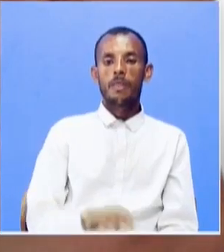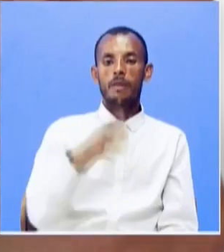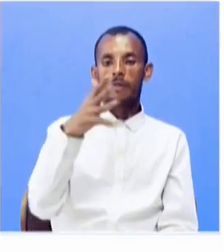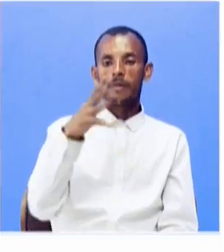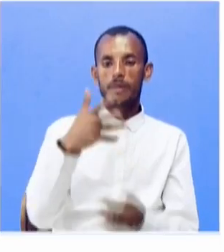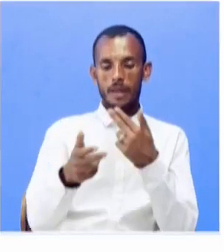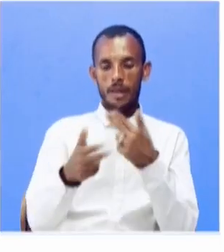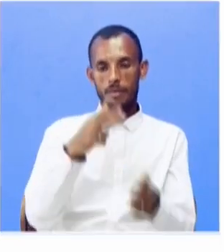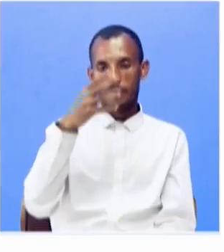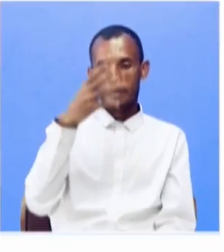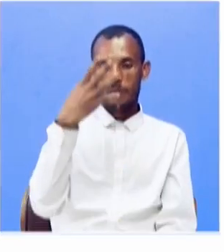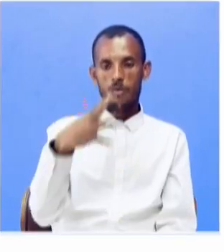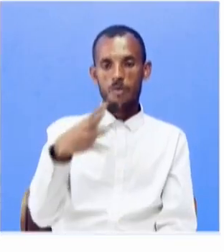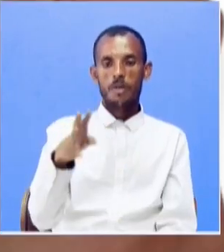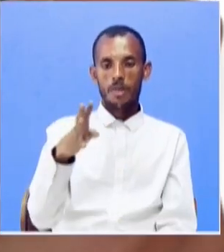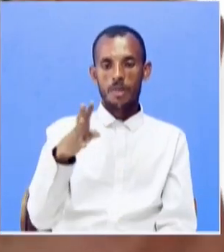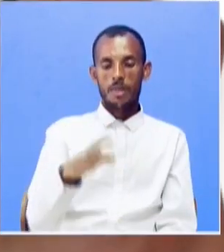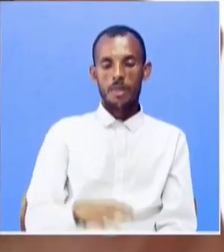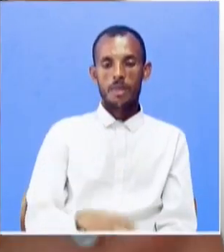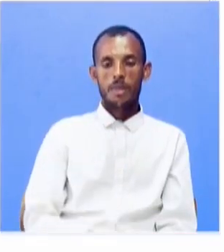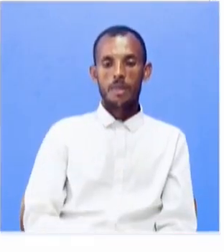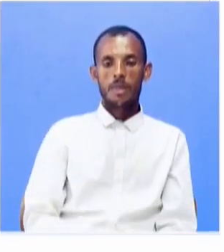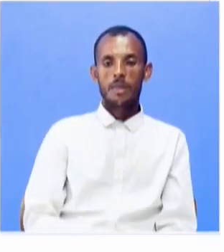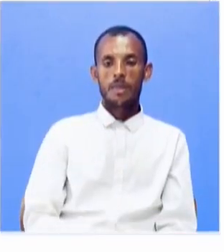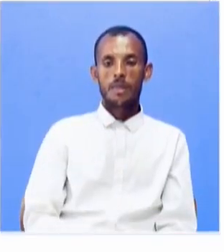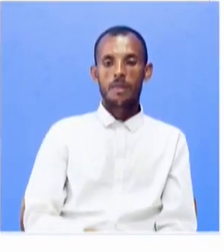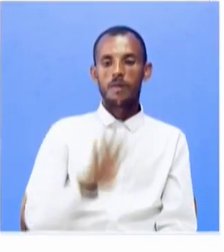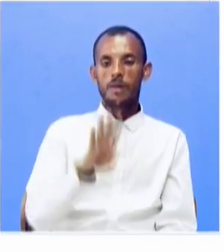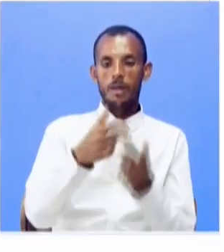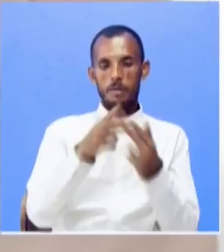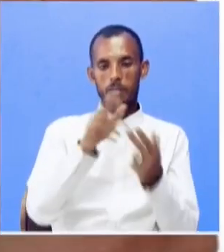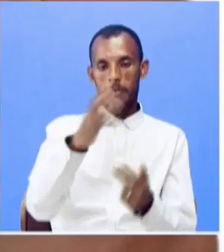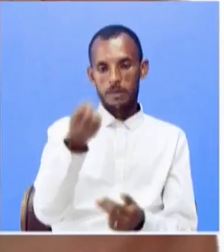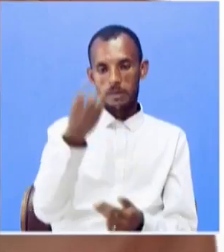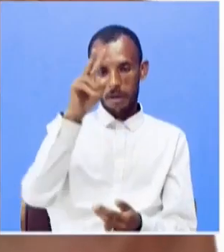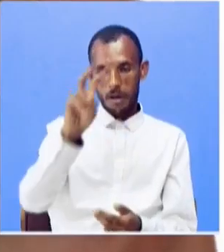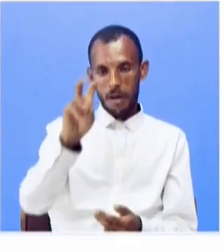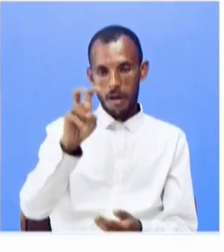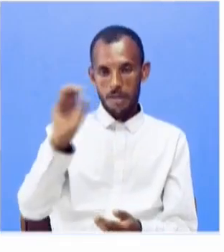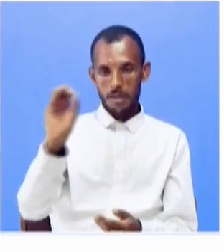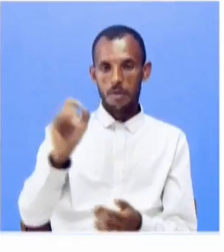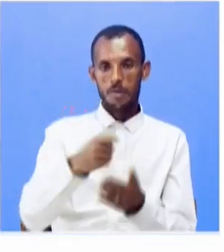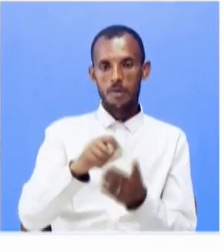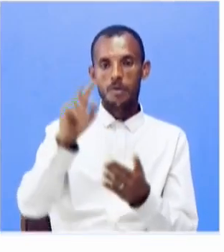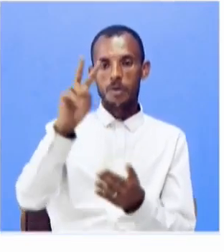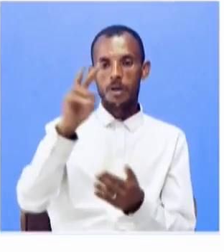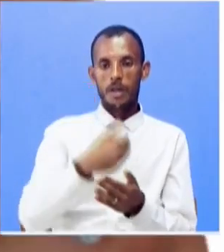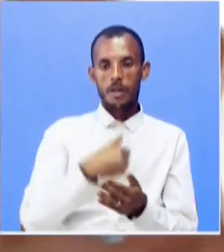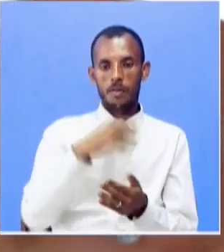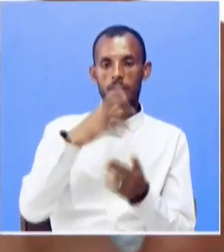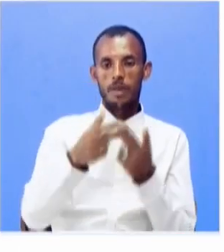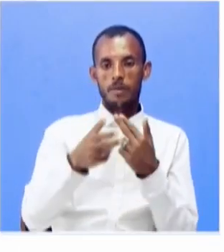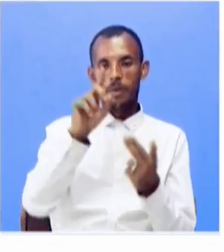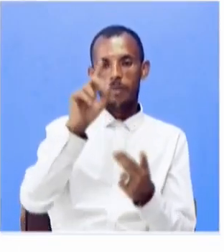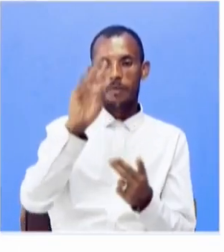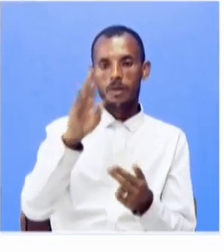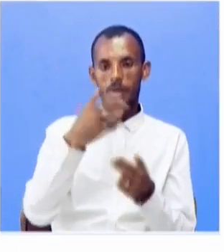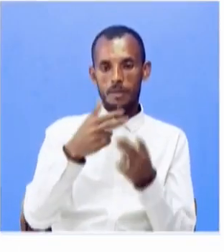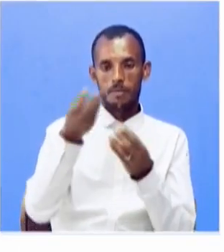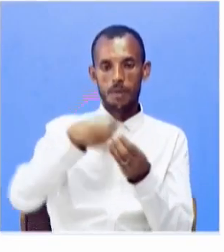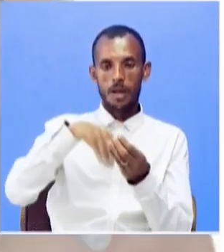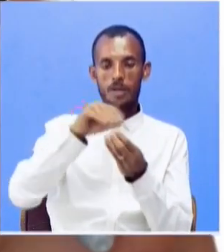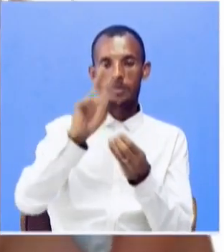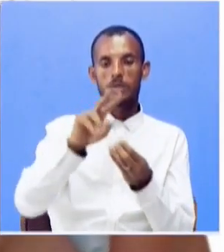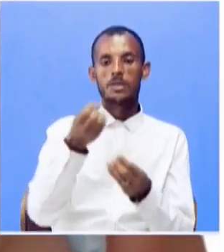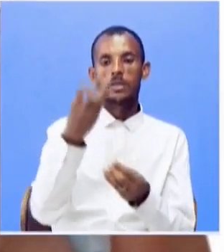15 times 14. 4 times 5 is 20. 4 times 1, 4, 6. 1 times